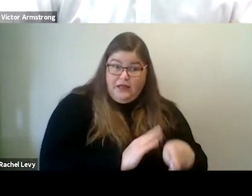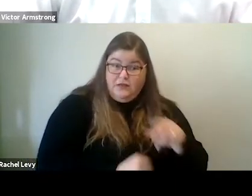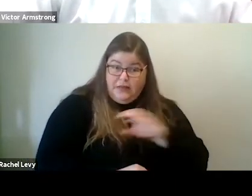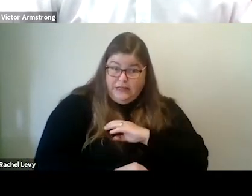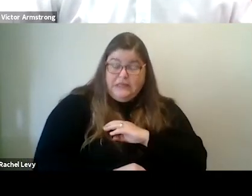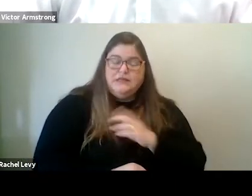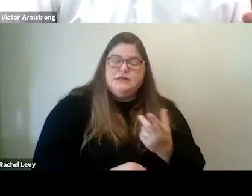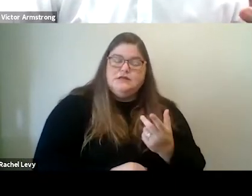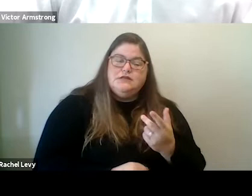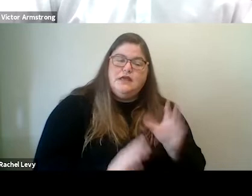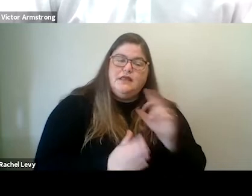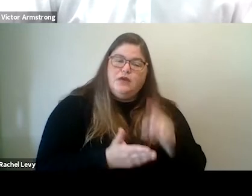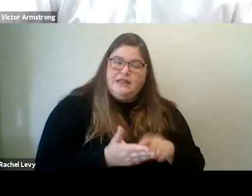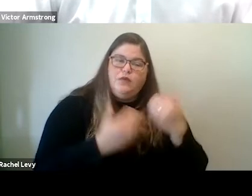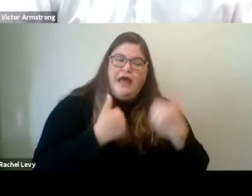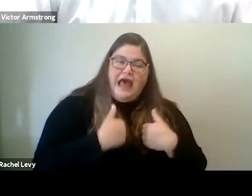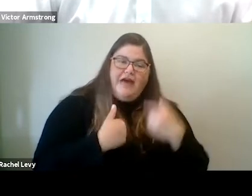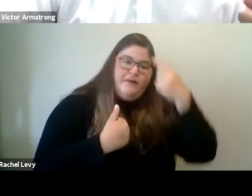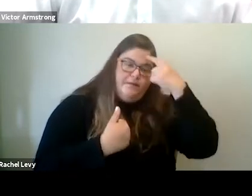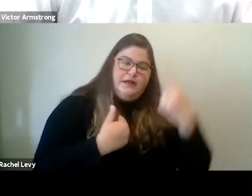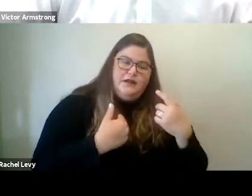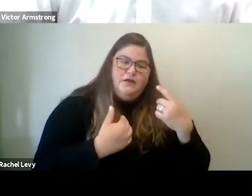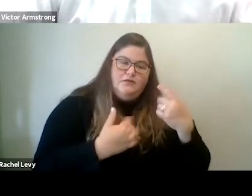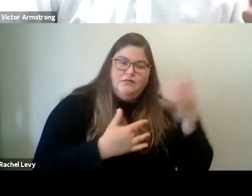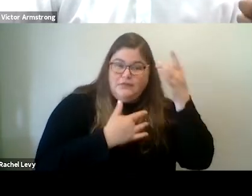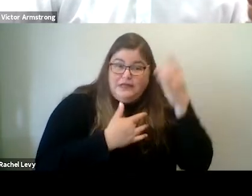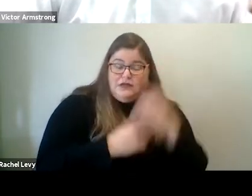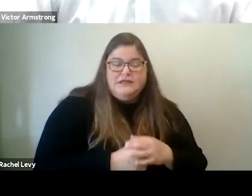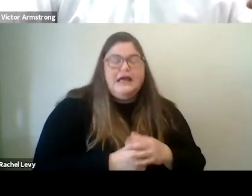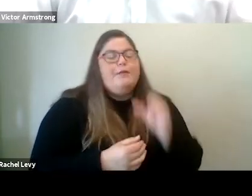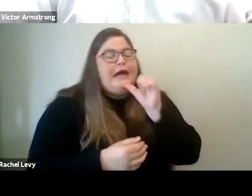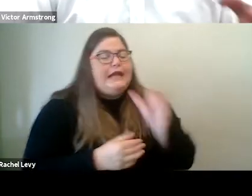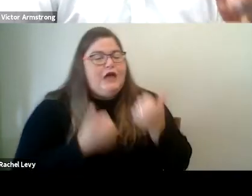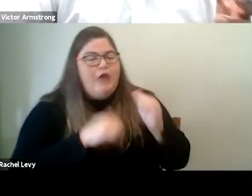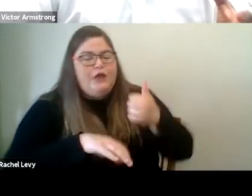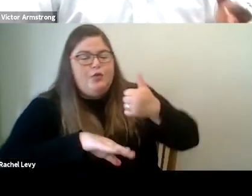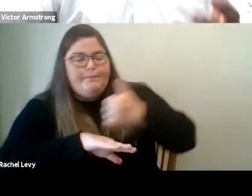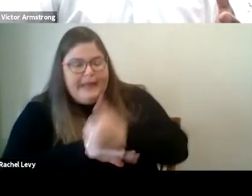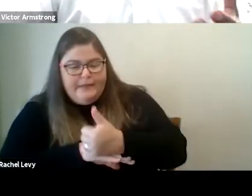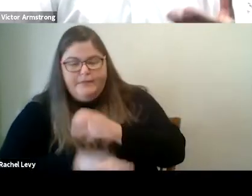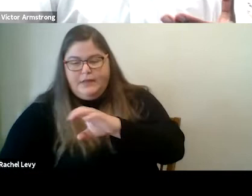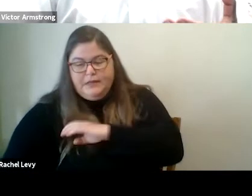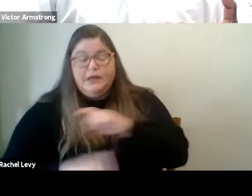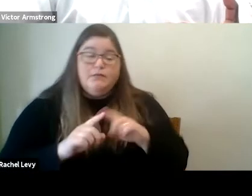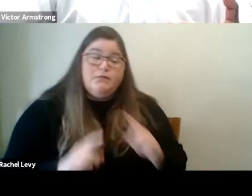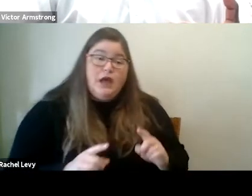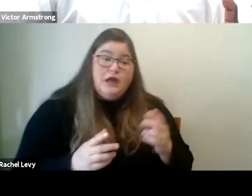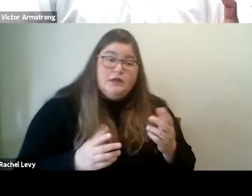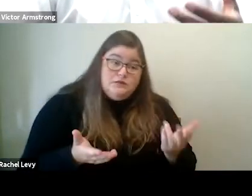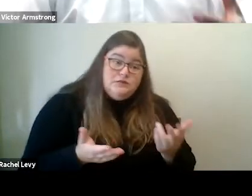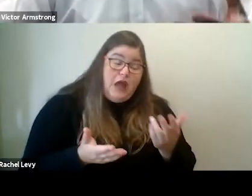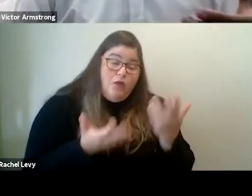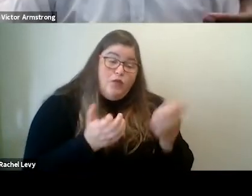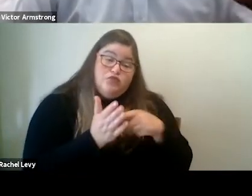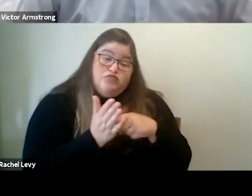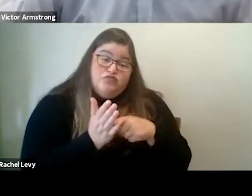to impugn police officers, but to merely suggest that there's a flaw in our system. And when you have African Americans